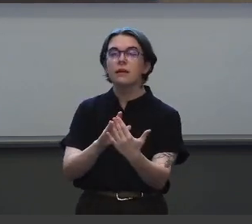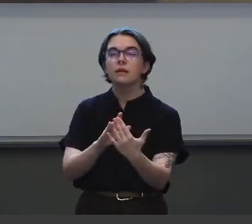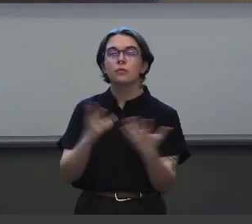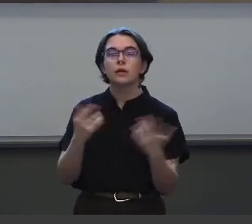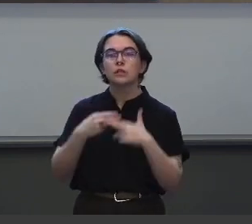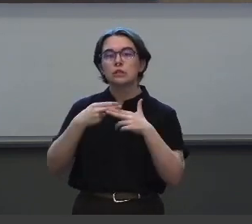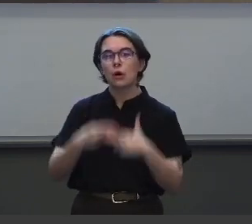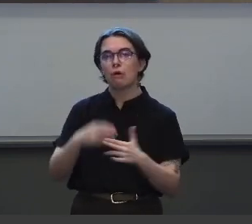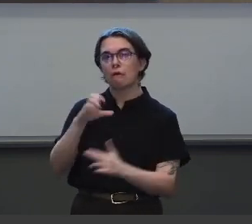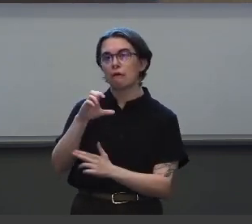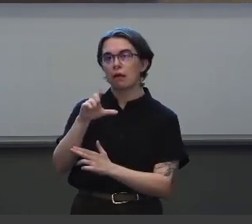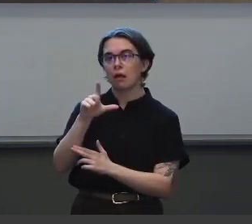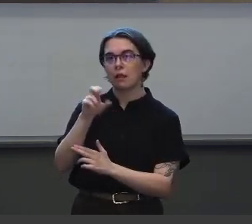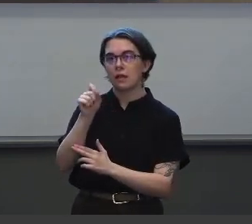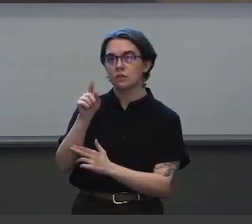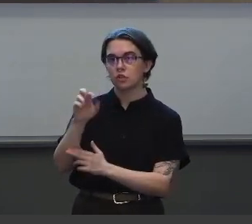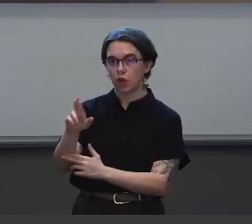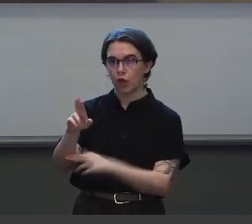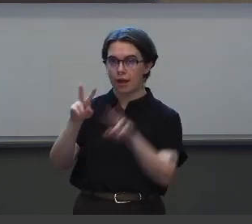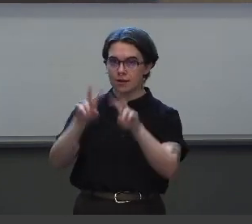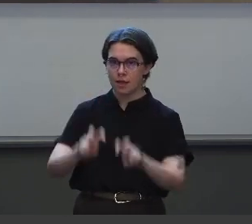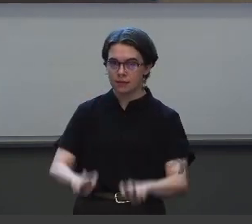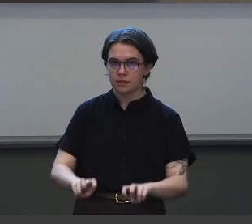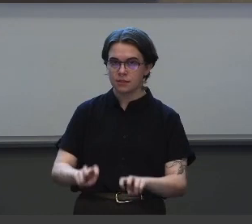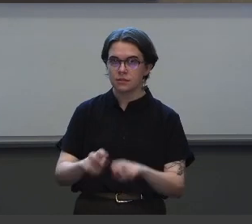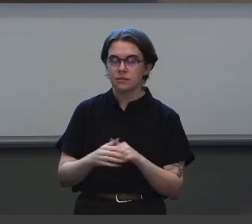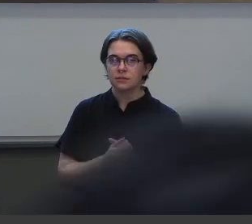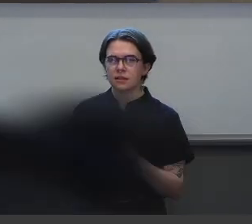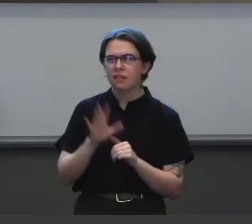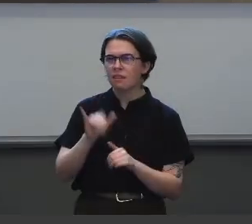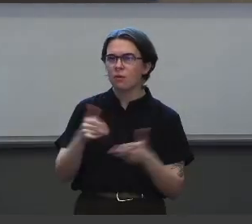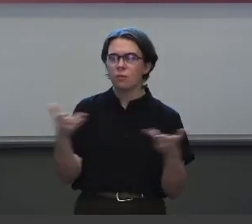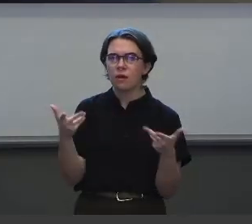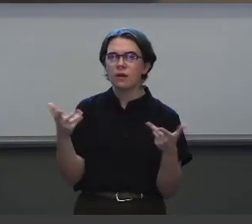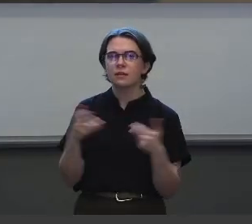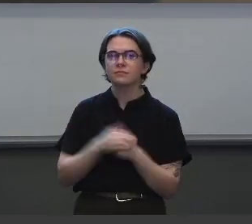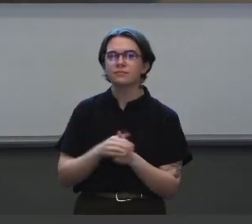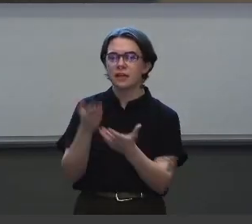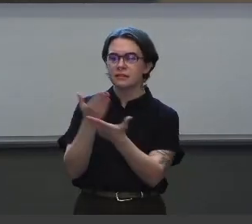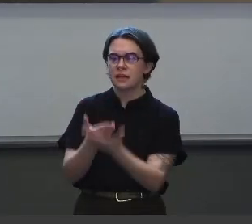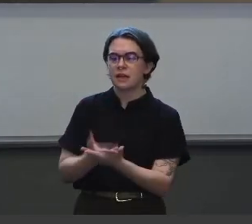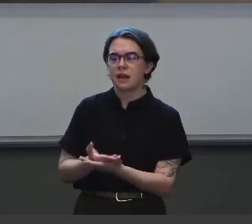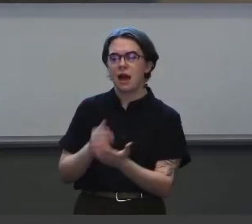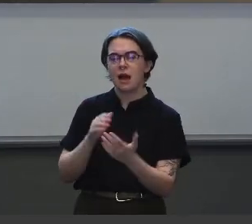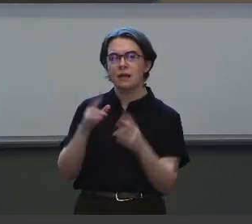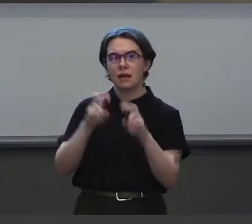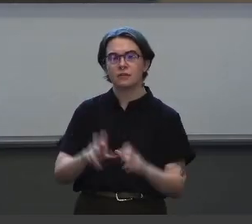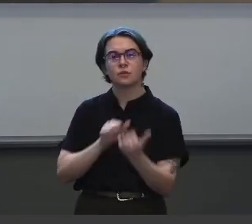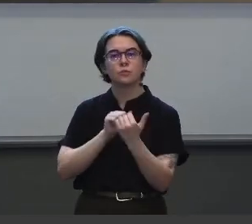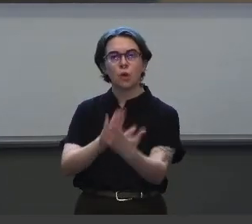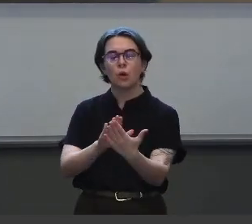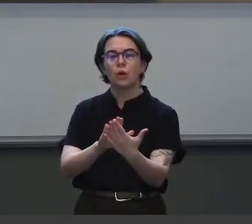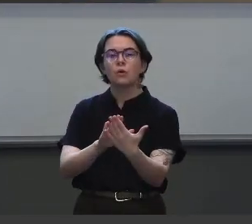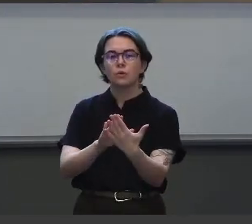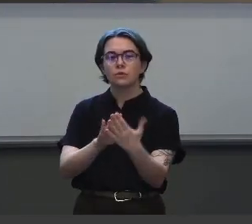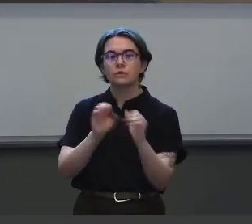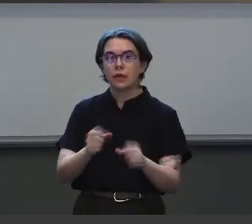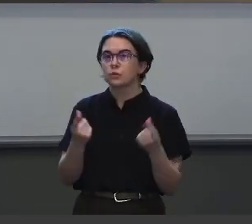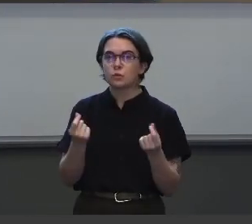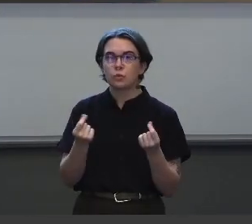a cluster analysis. So a cluster analysis is a data analysis technique that can be used to